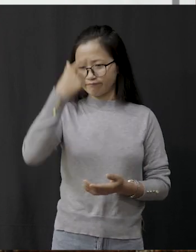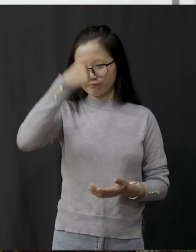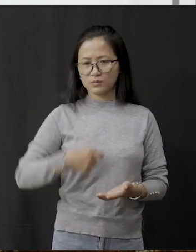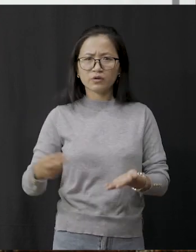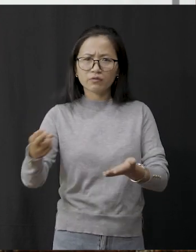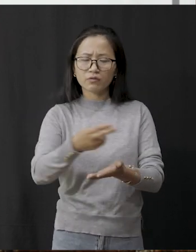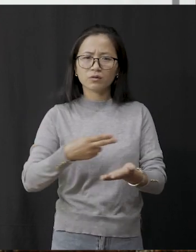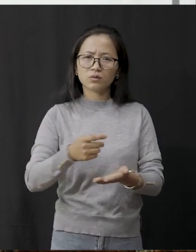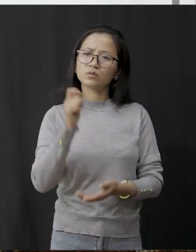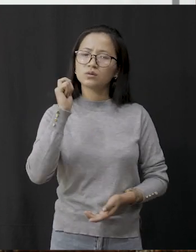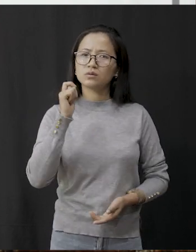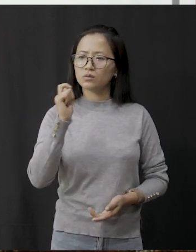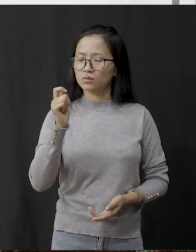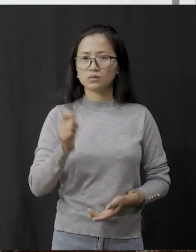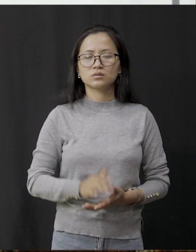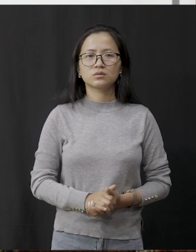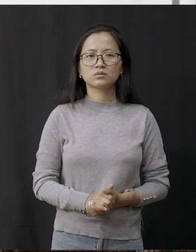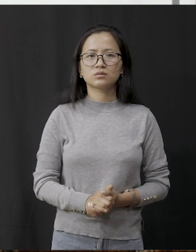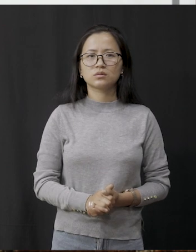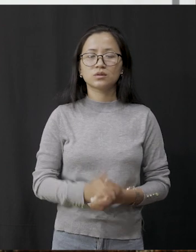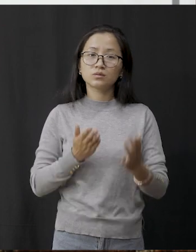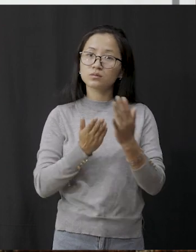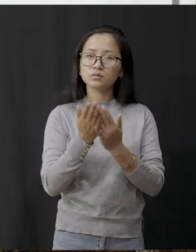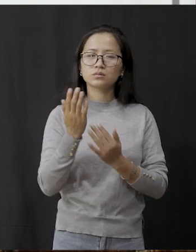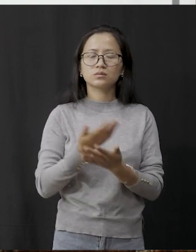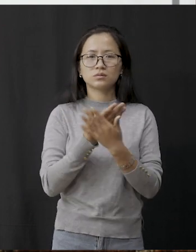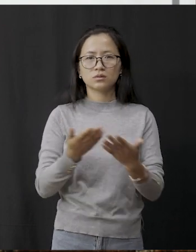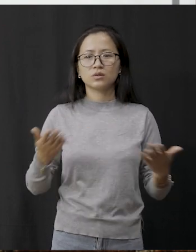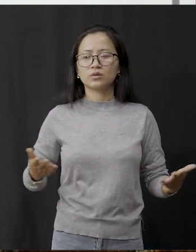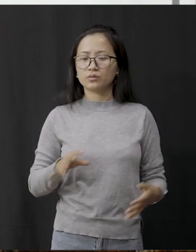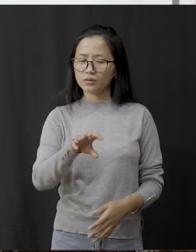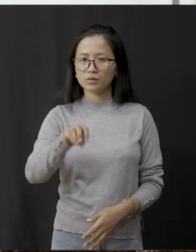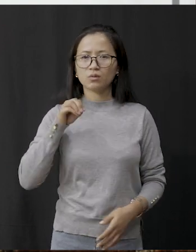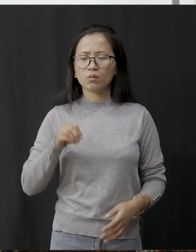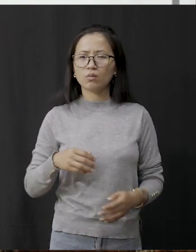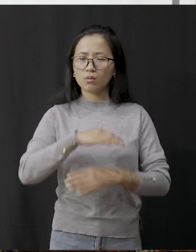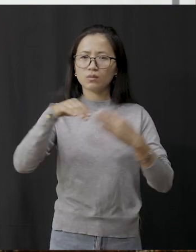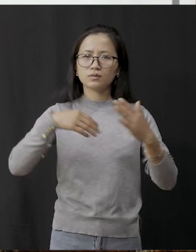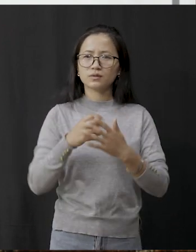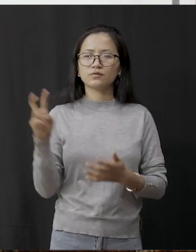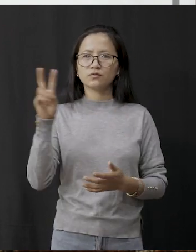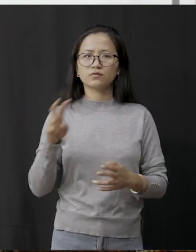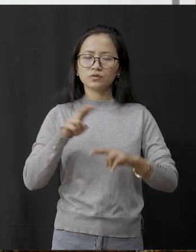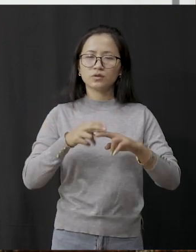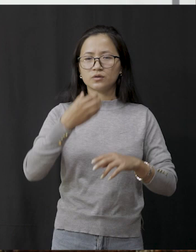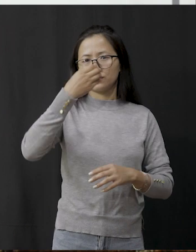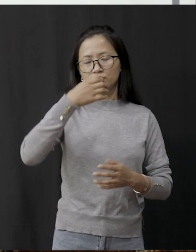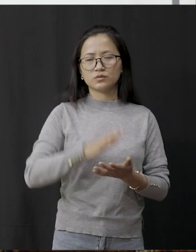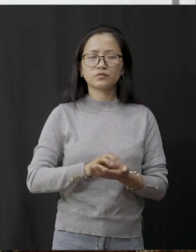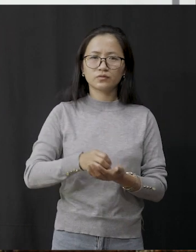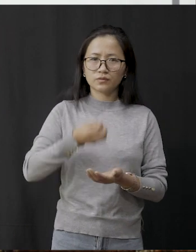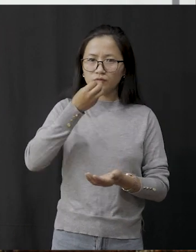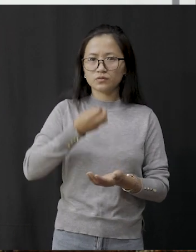the one who works and through them we get all vegetables, all food.